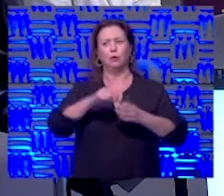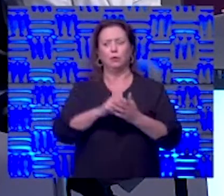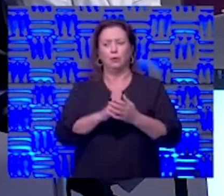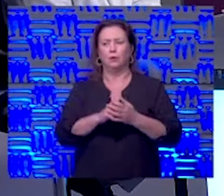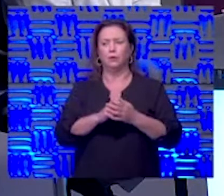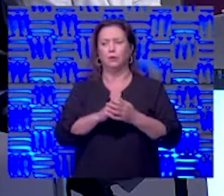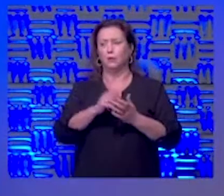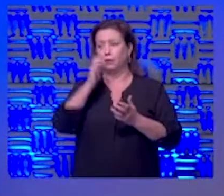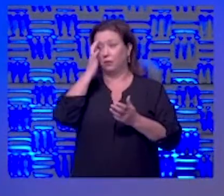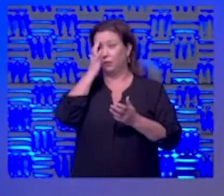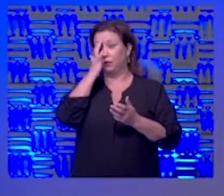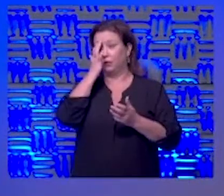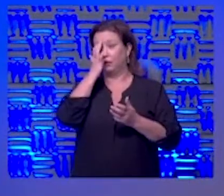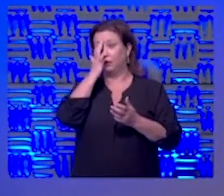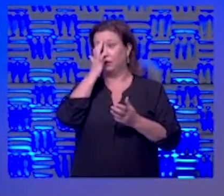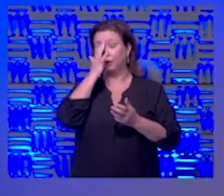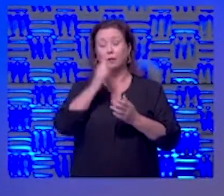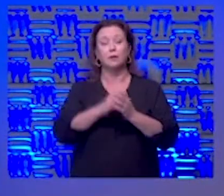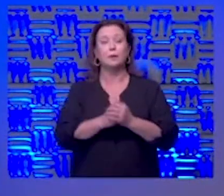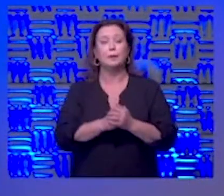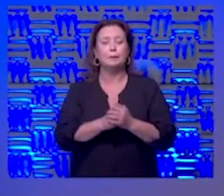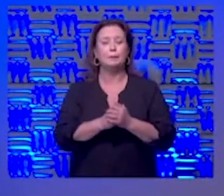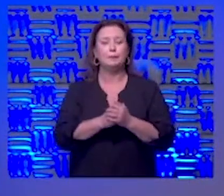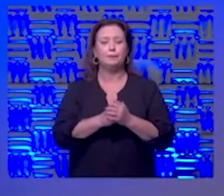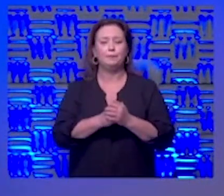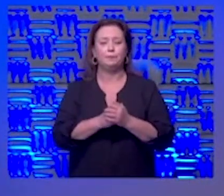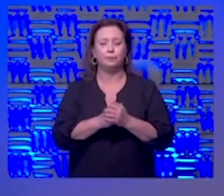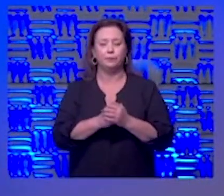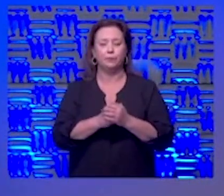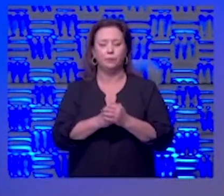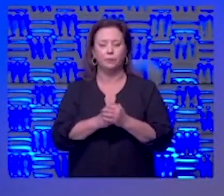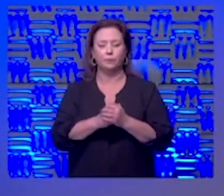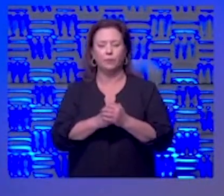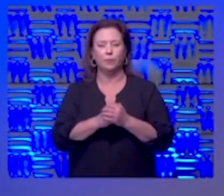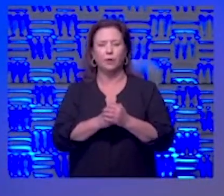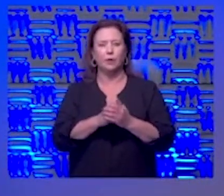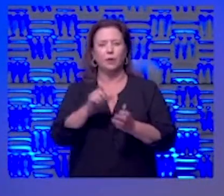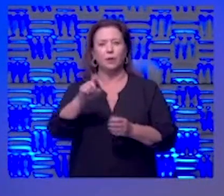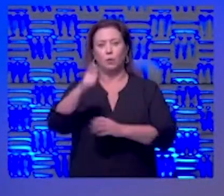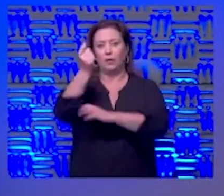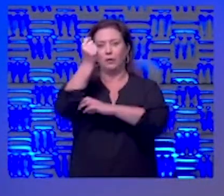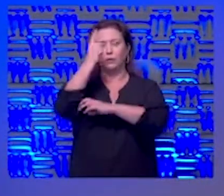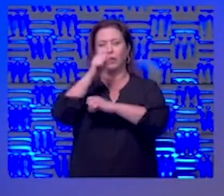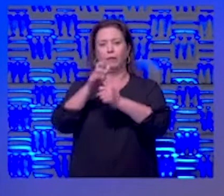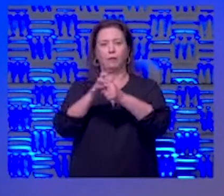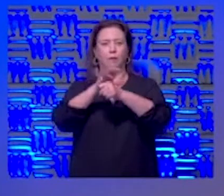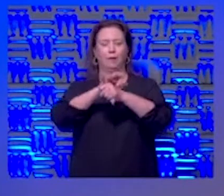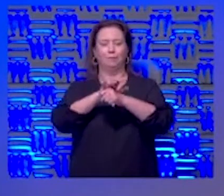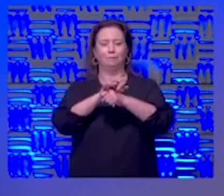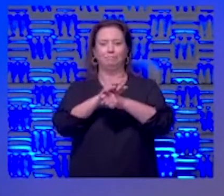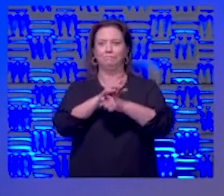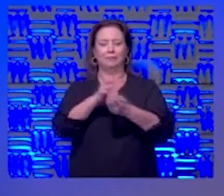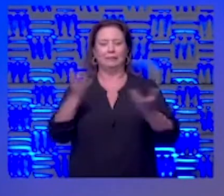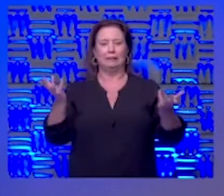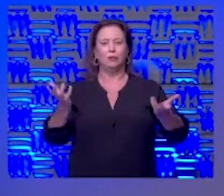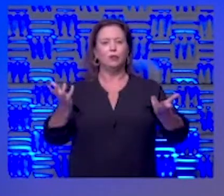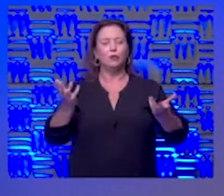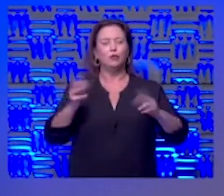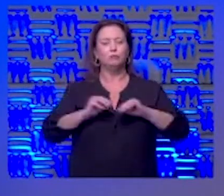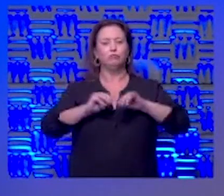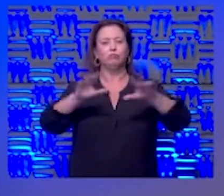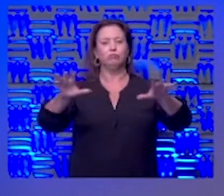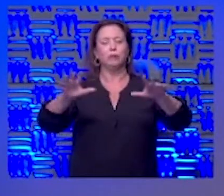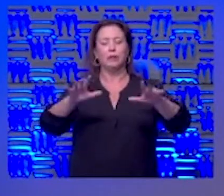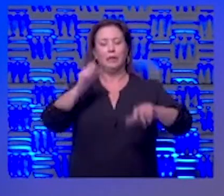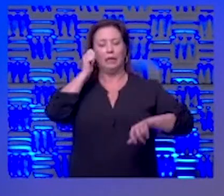Yeah, I think, again, so what we have to understand is the virus is out there, and I go through